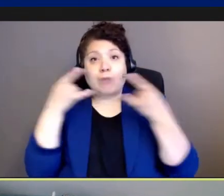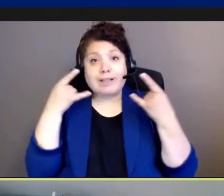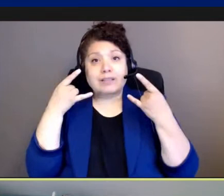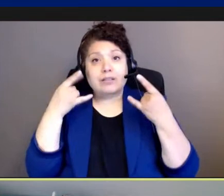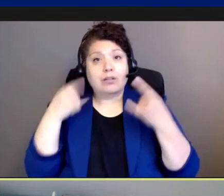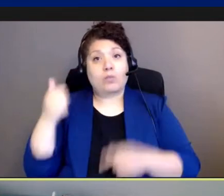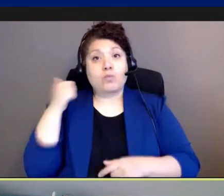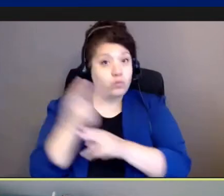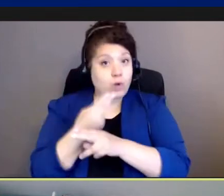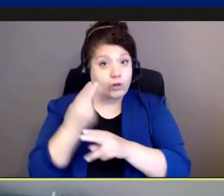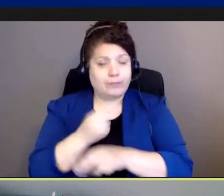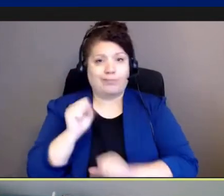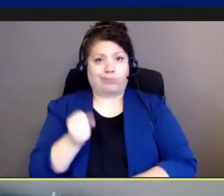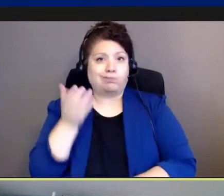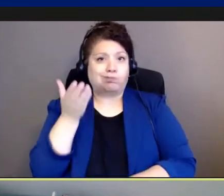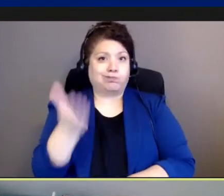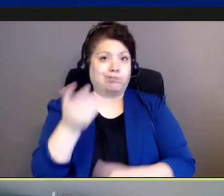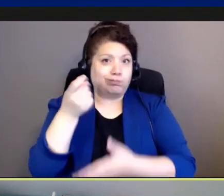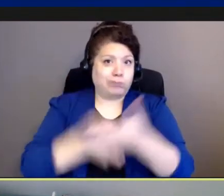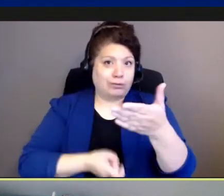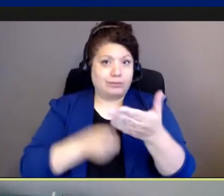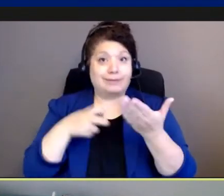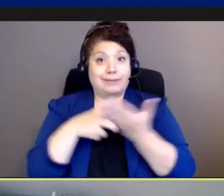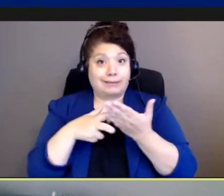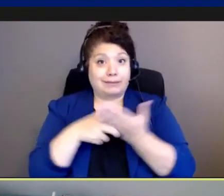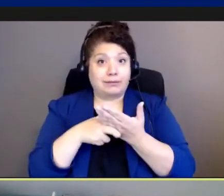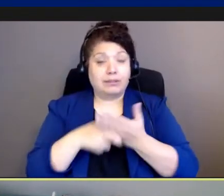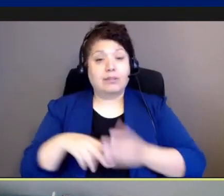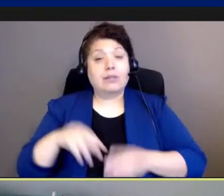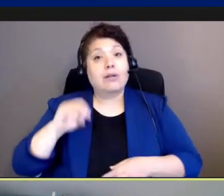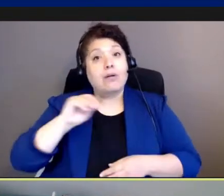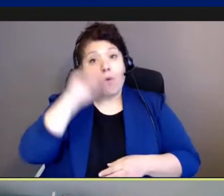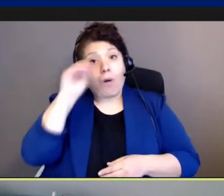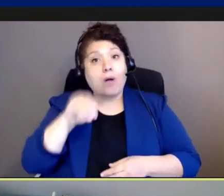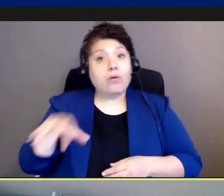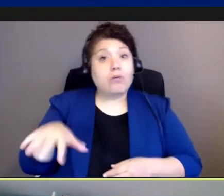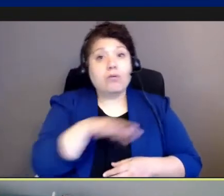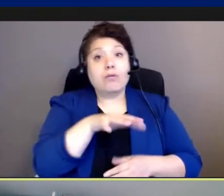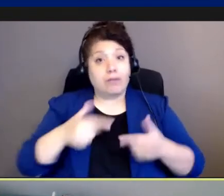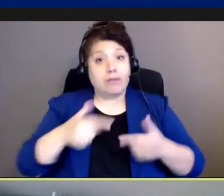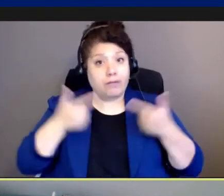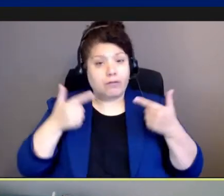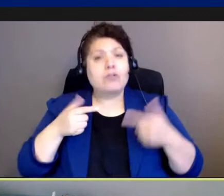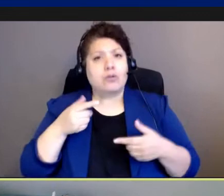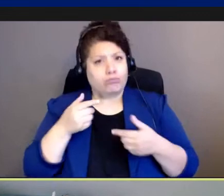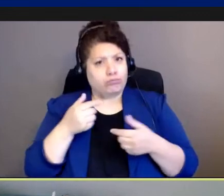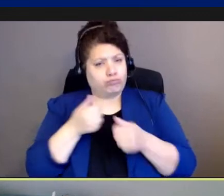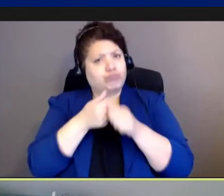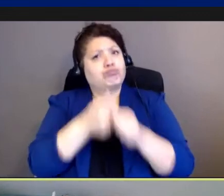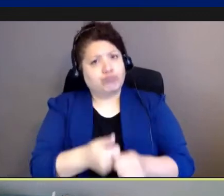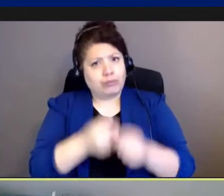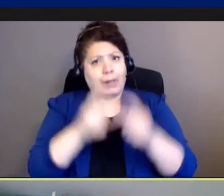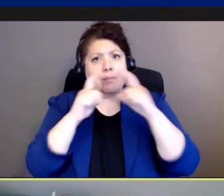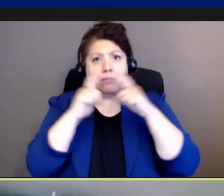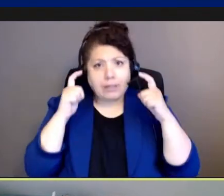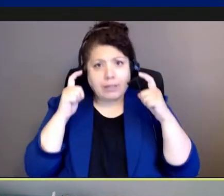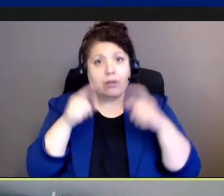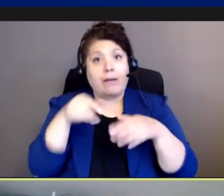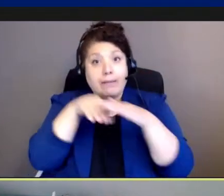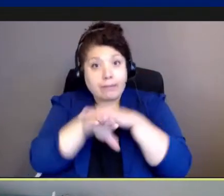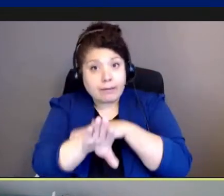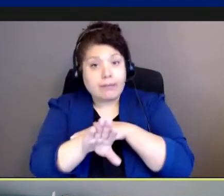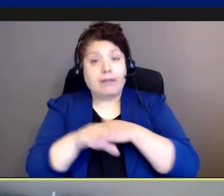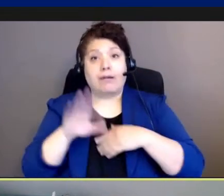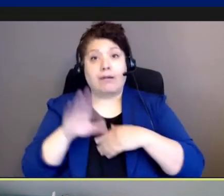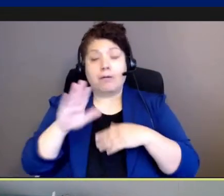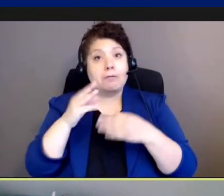bylaw. So far, Ottawa residents have pulled together by doing their part and wearing masks when indoor public